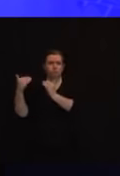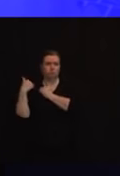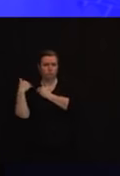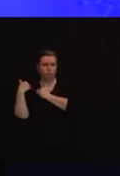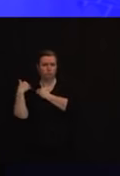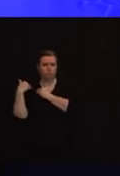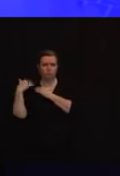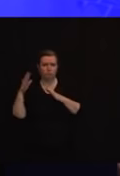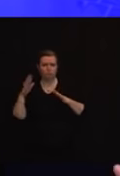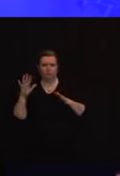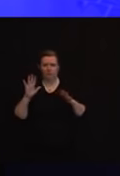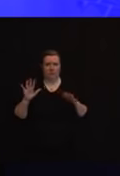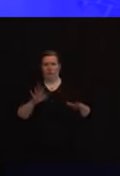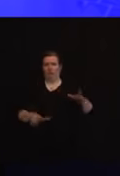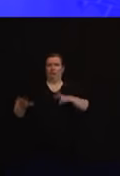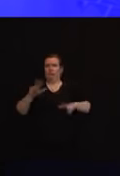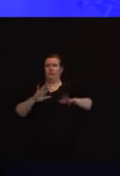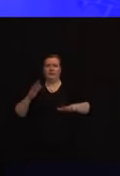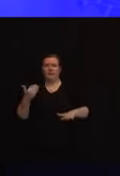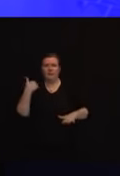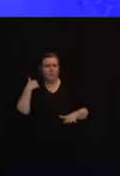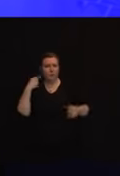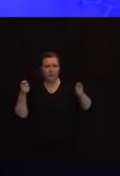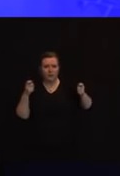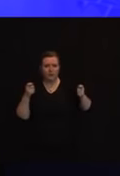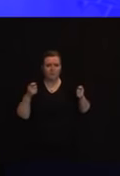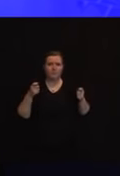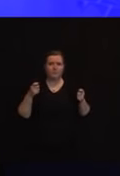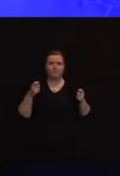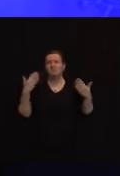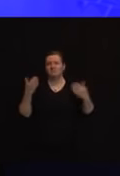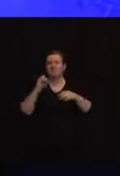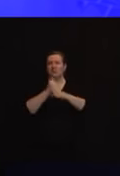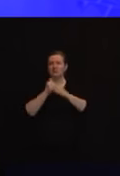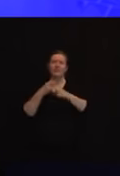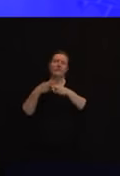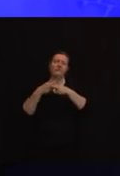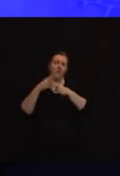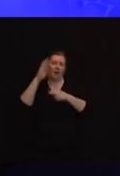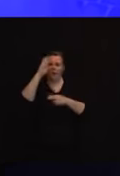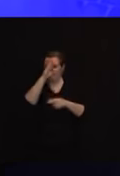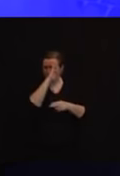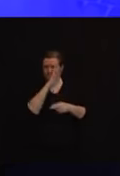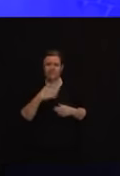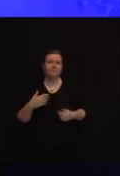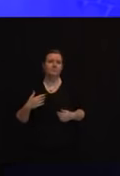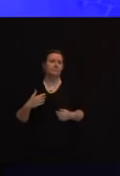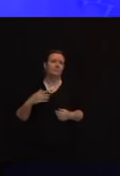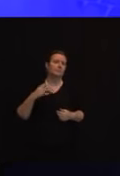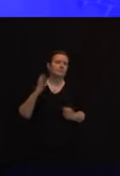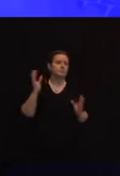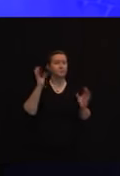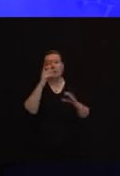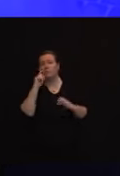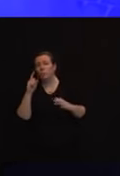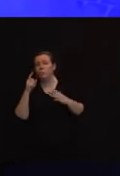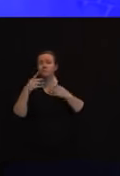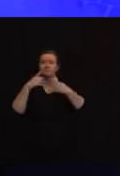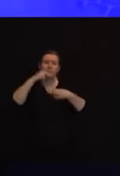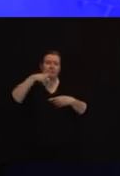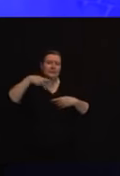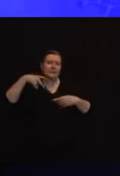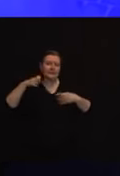build-outs, FMS sites, mortuary affairs, testing, PPE, procurement. It is really something to be a part of, and I